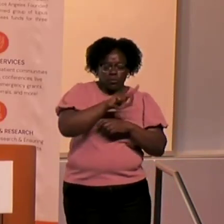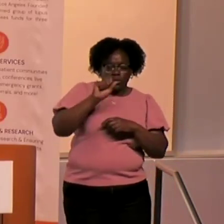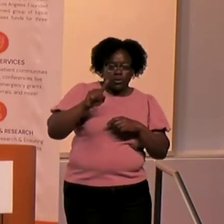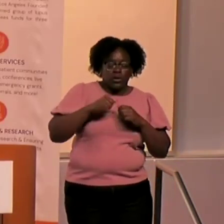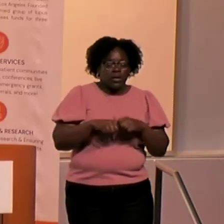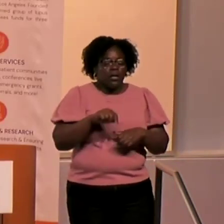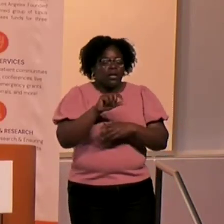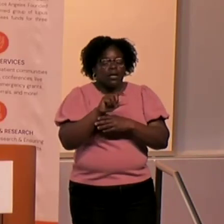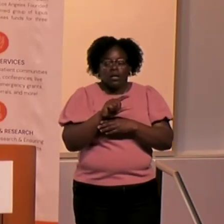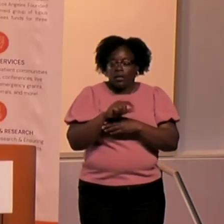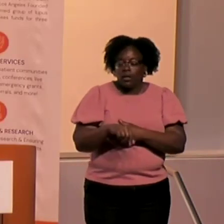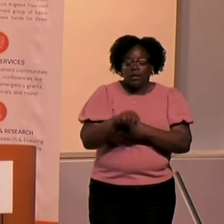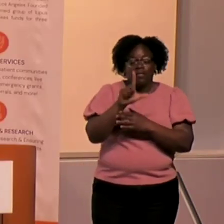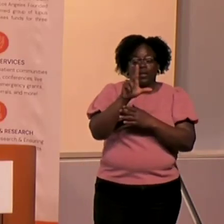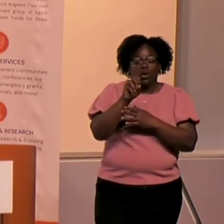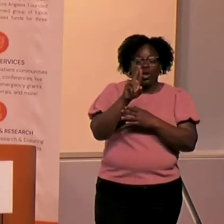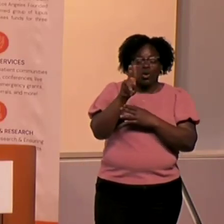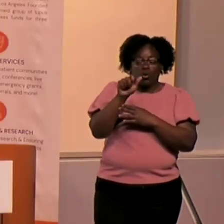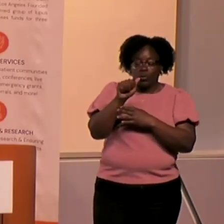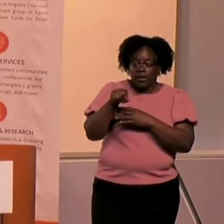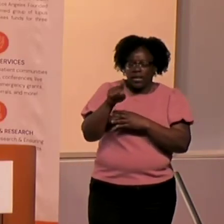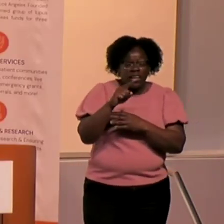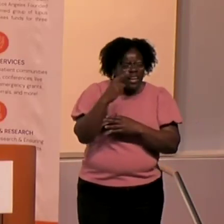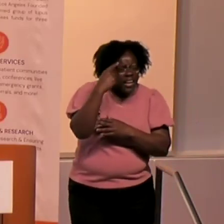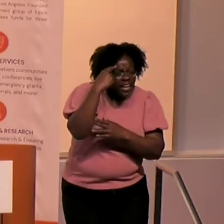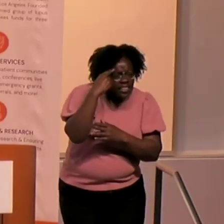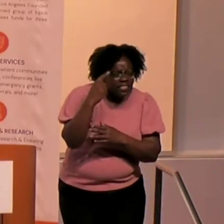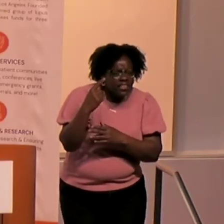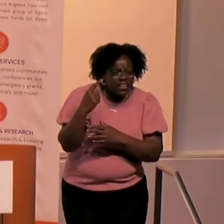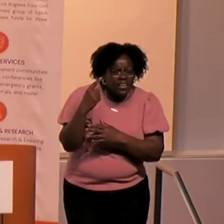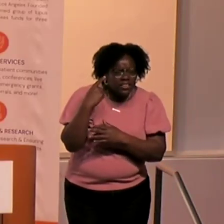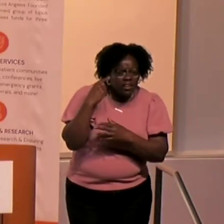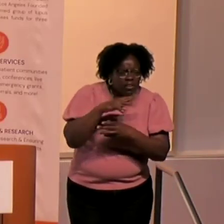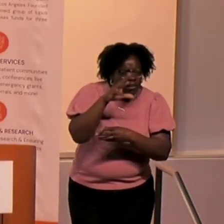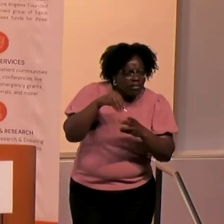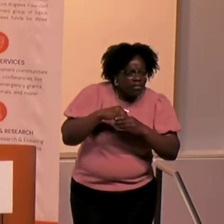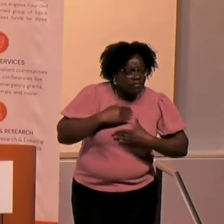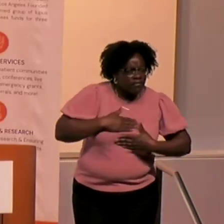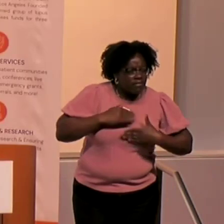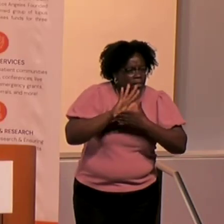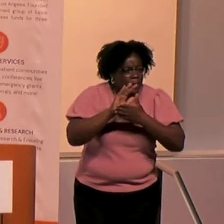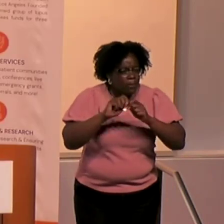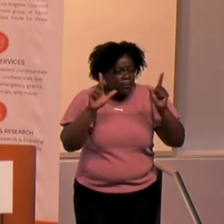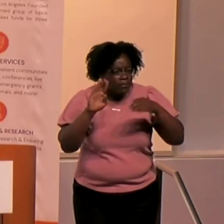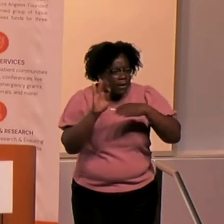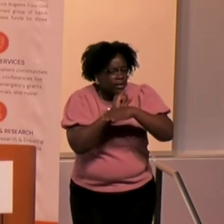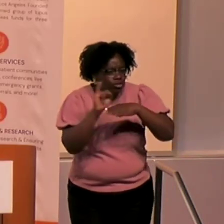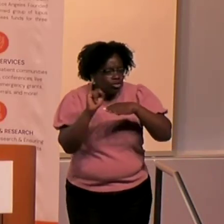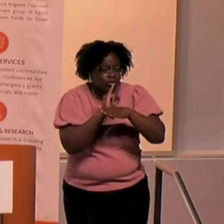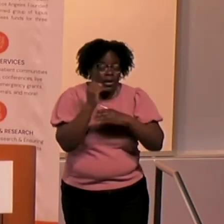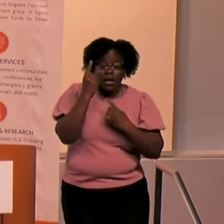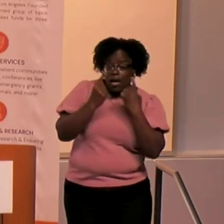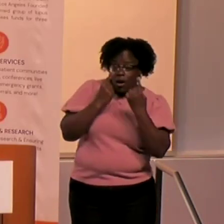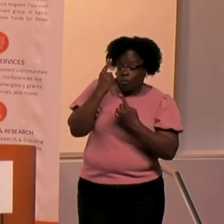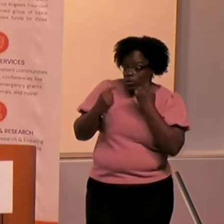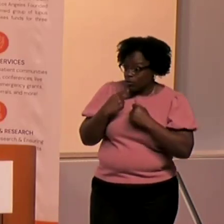Lorraine, I think this is going to be close to you. I think I heard someone in the was in the entertainment industry. If so, wondering if you